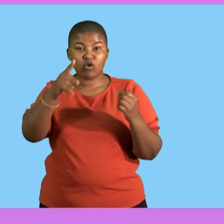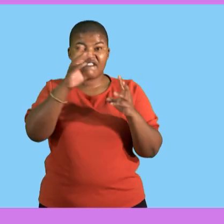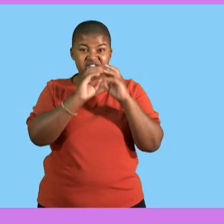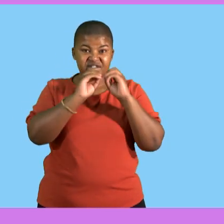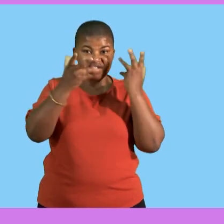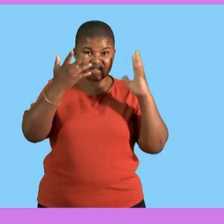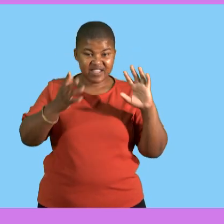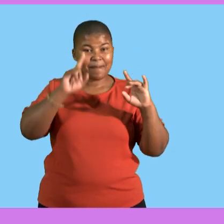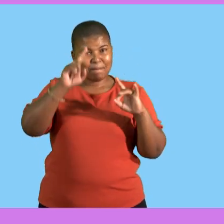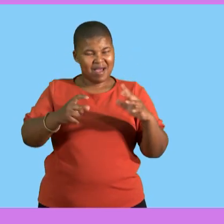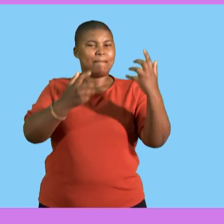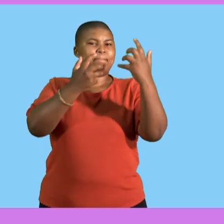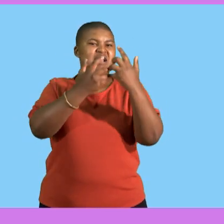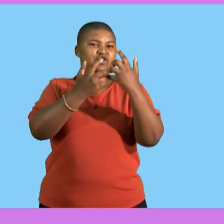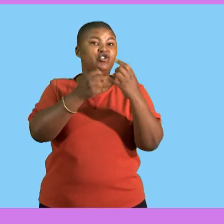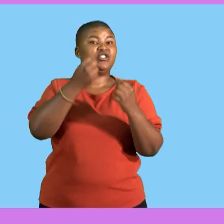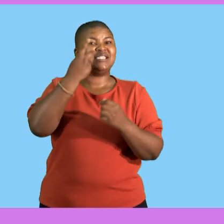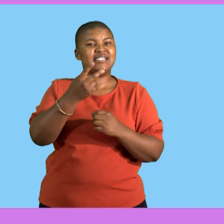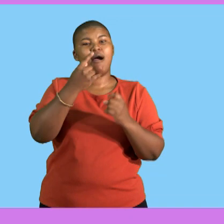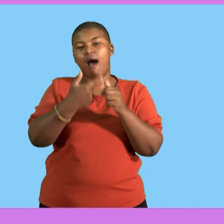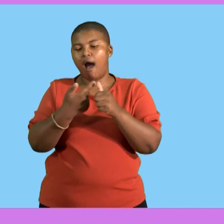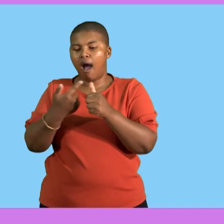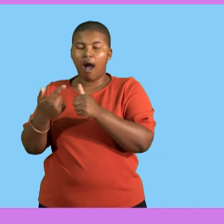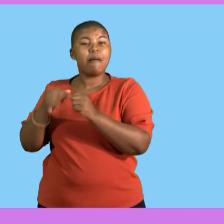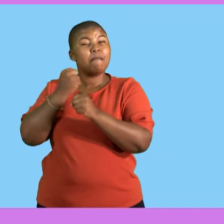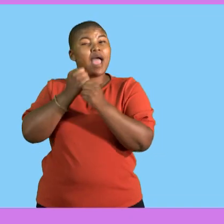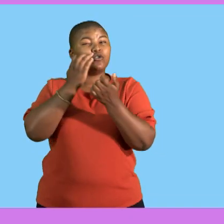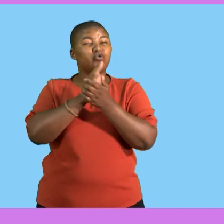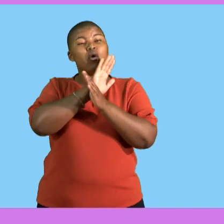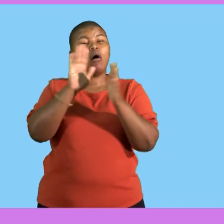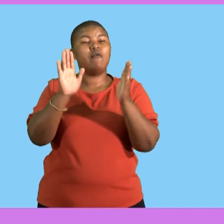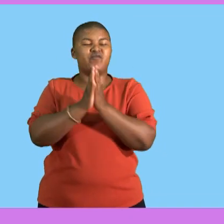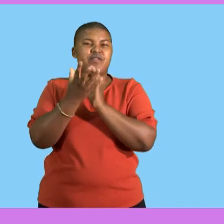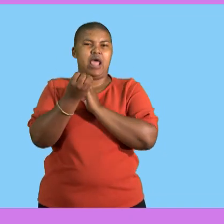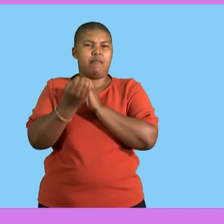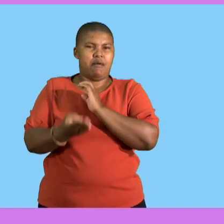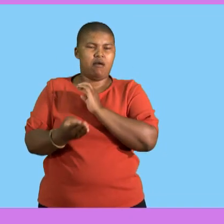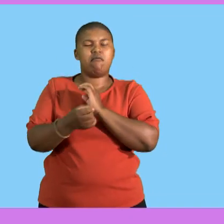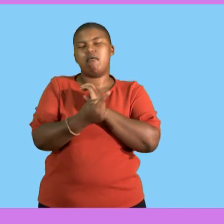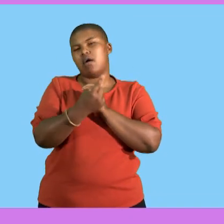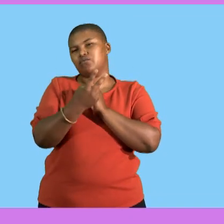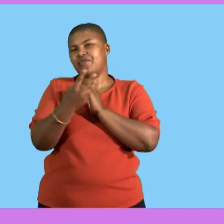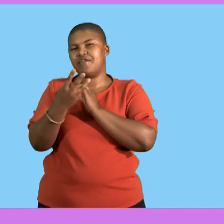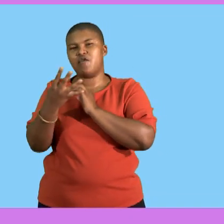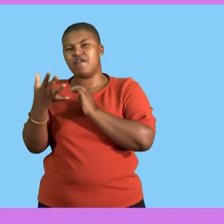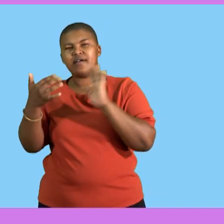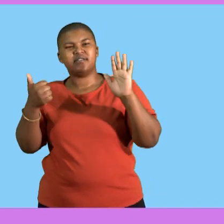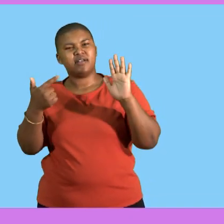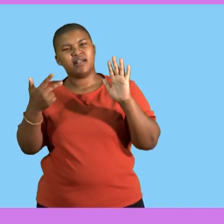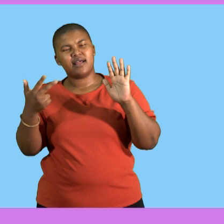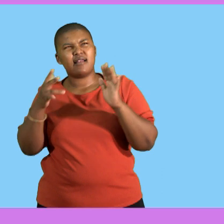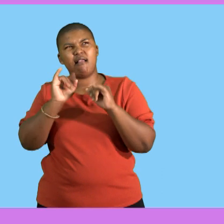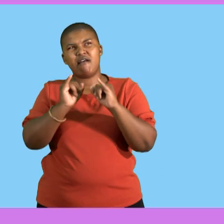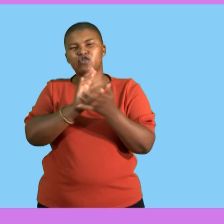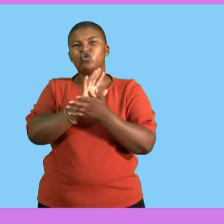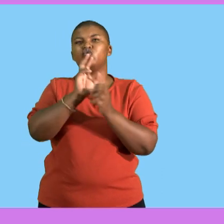So here you are having 1, 2, 3, 4, 5, 6, 7, 8, 9, 10, 11, 12, 13, 14.